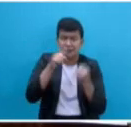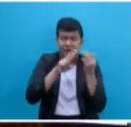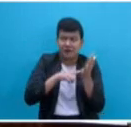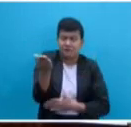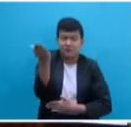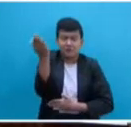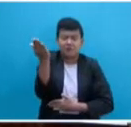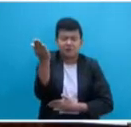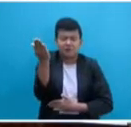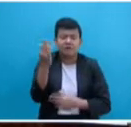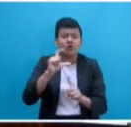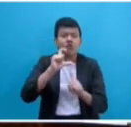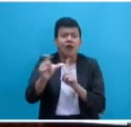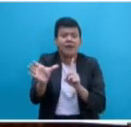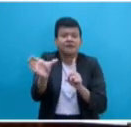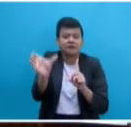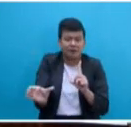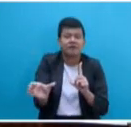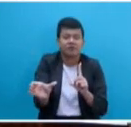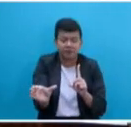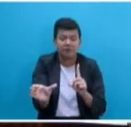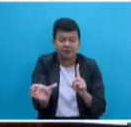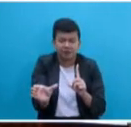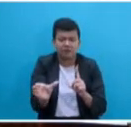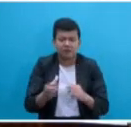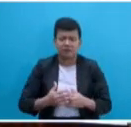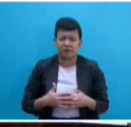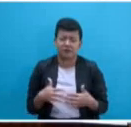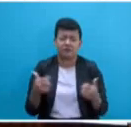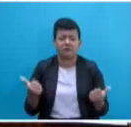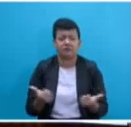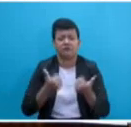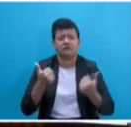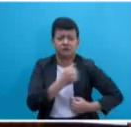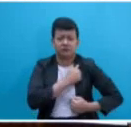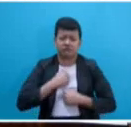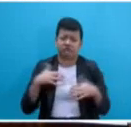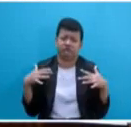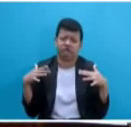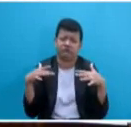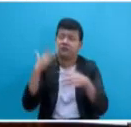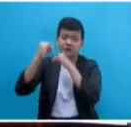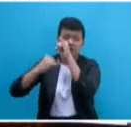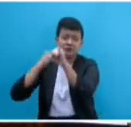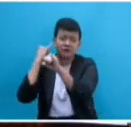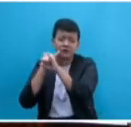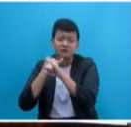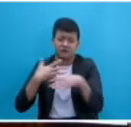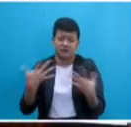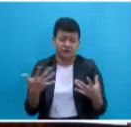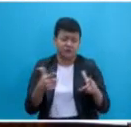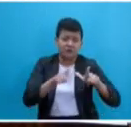than 10,000 military personnel and thousands of international and locally recruited civilian staff.